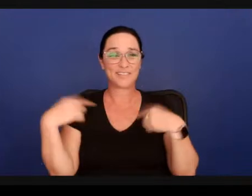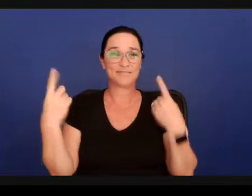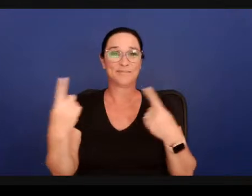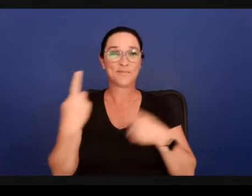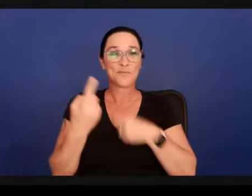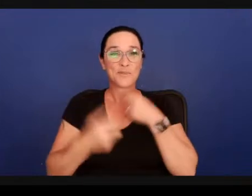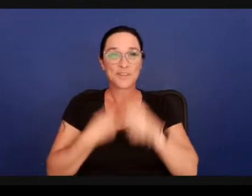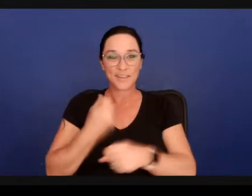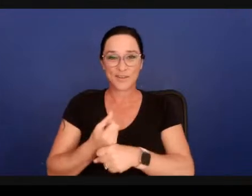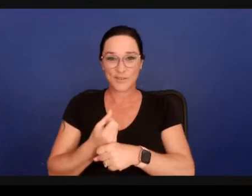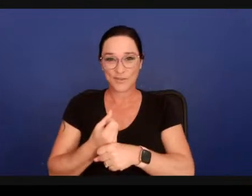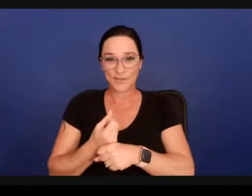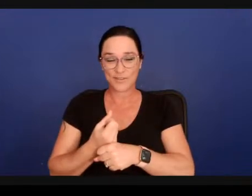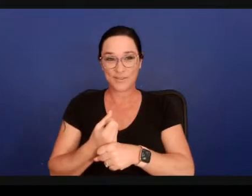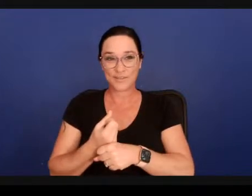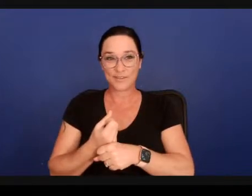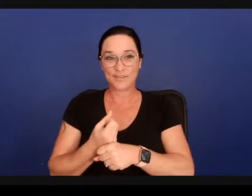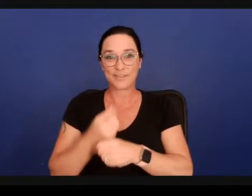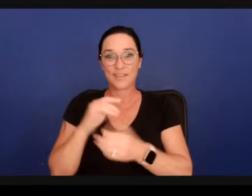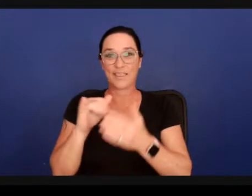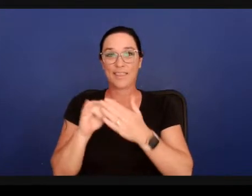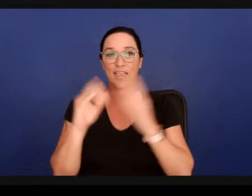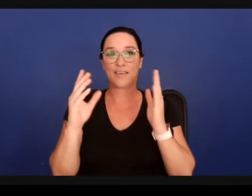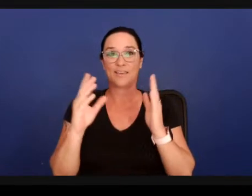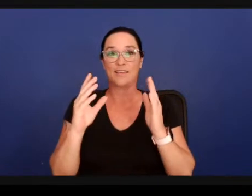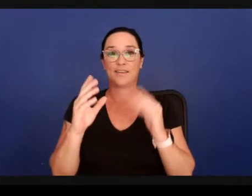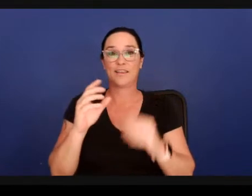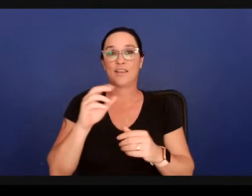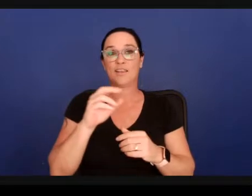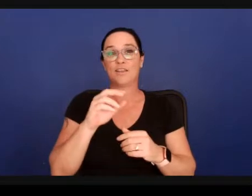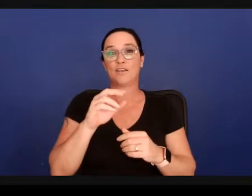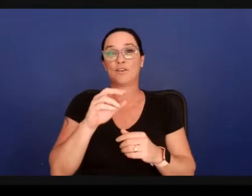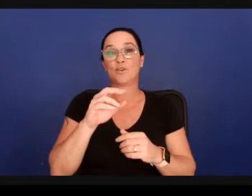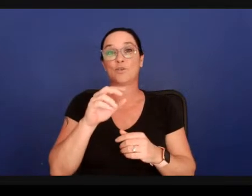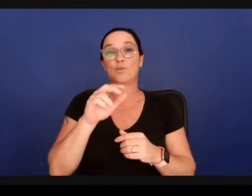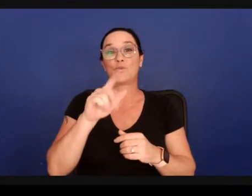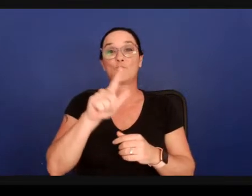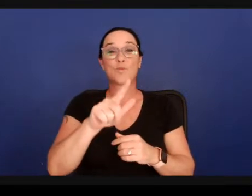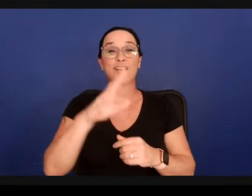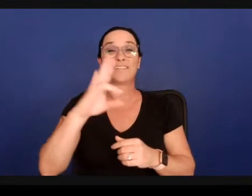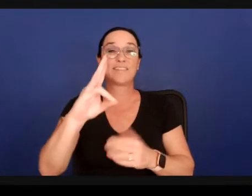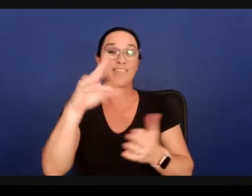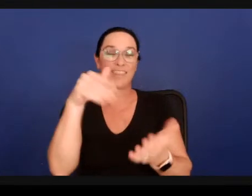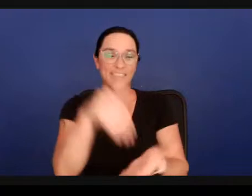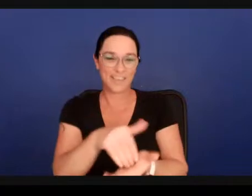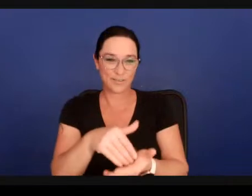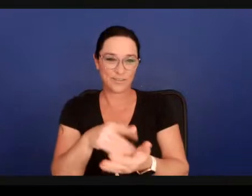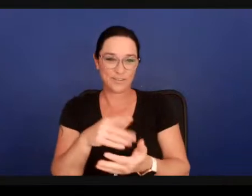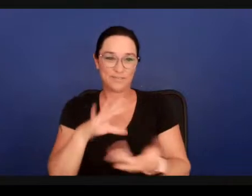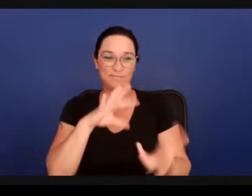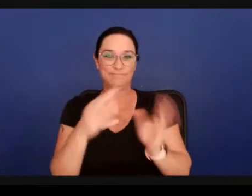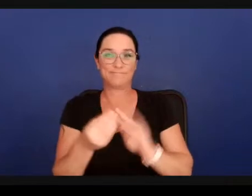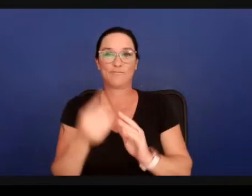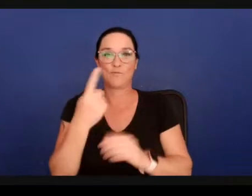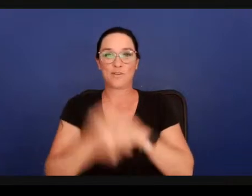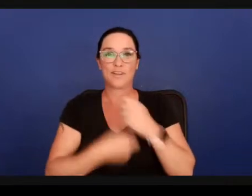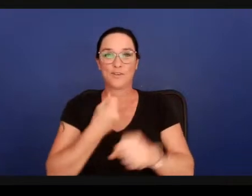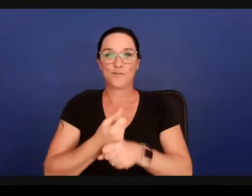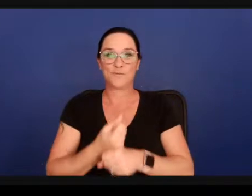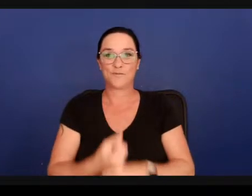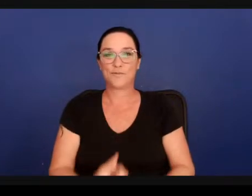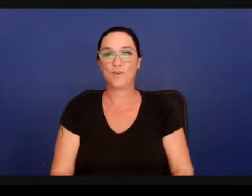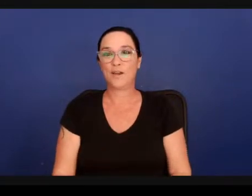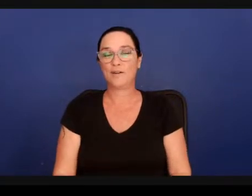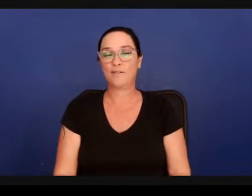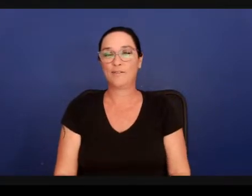this Kilauea window. 27,000 in total.